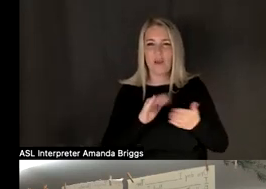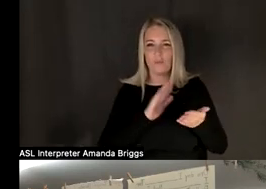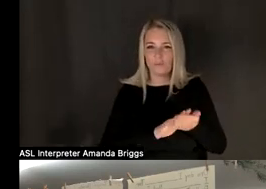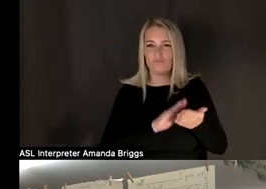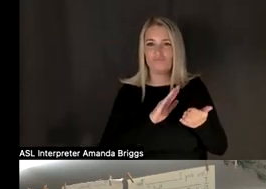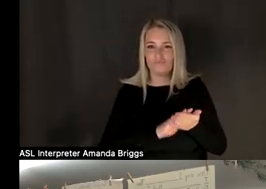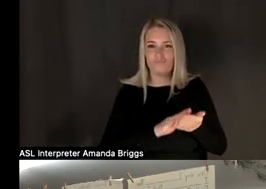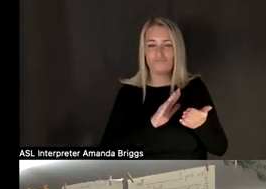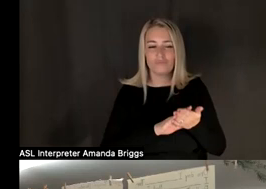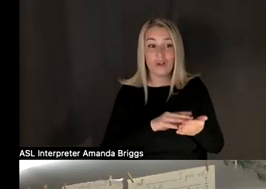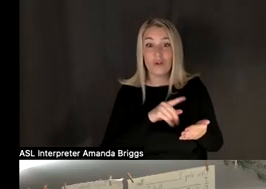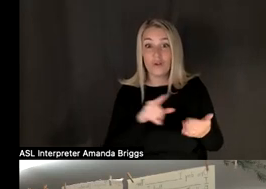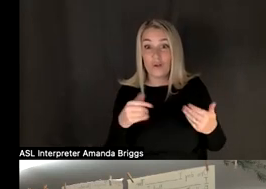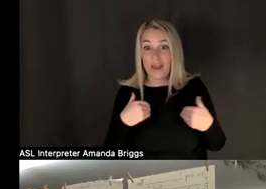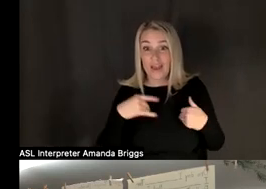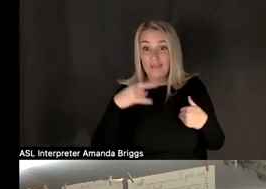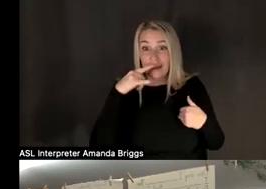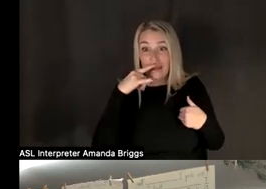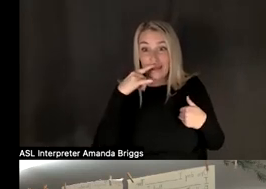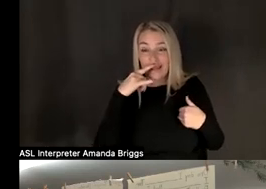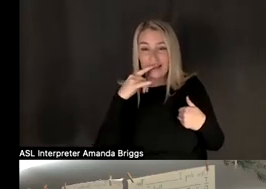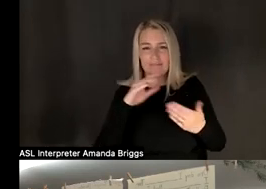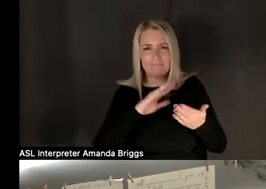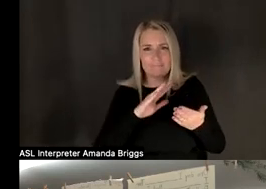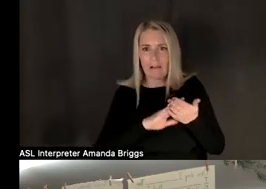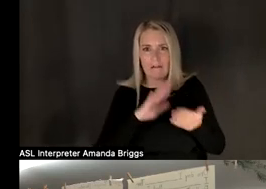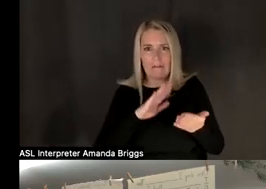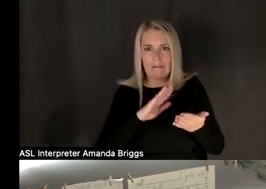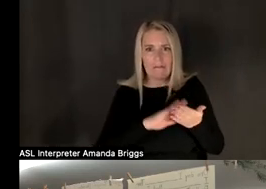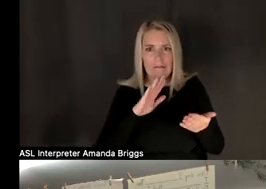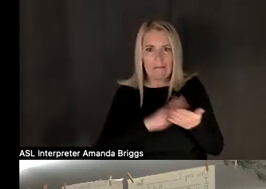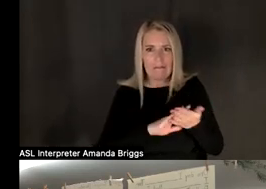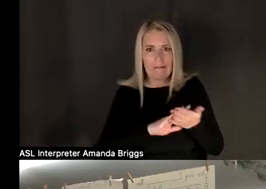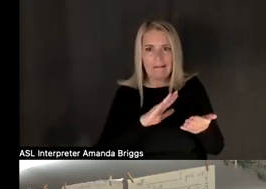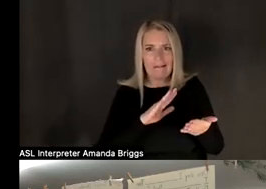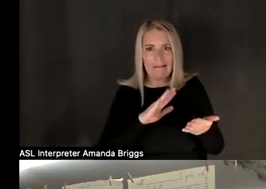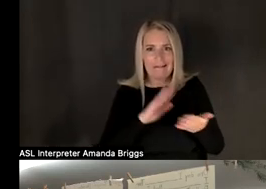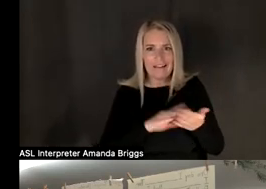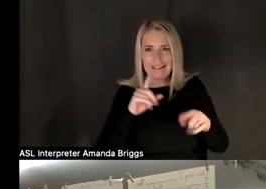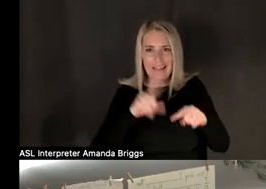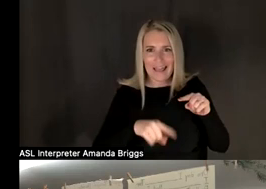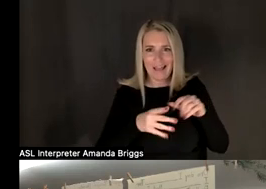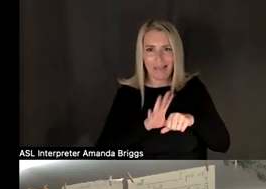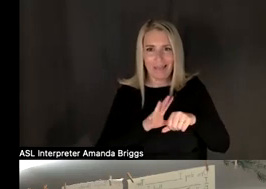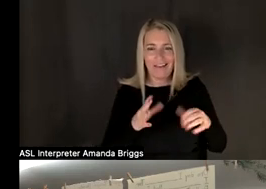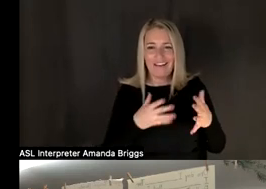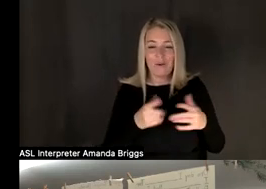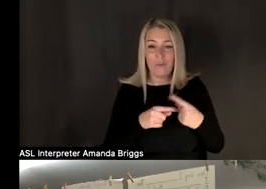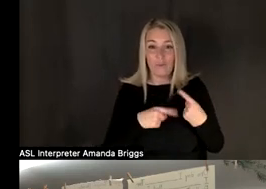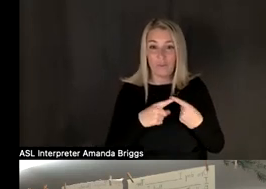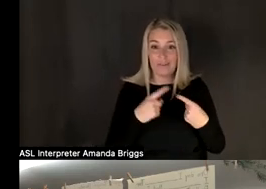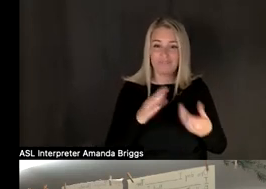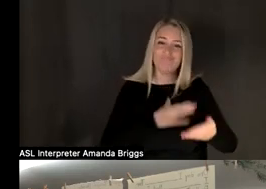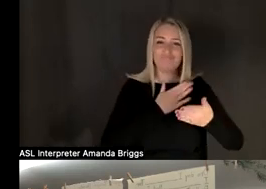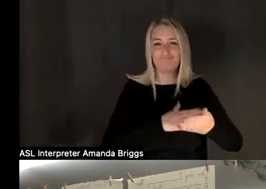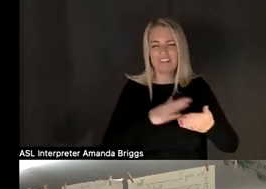kids that can't keep that beat as we're talking, as we're singing songs, and it's hard for them. So